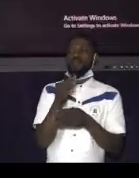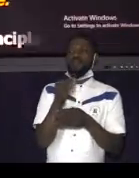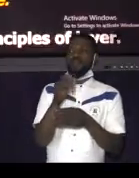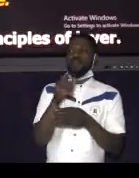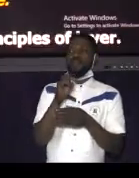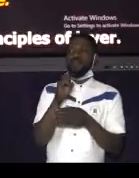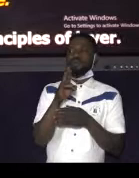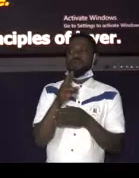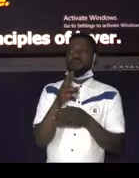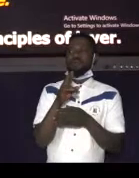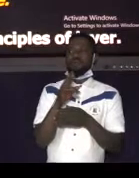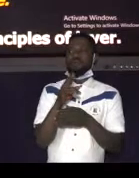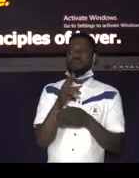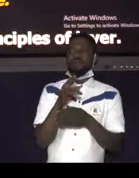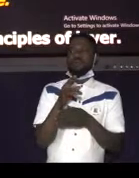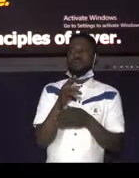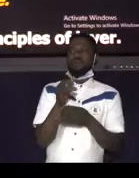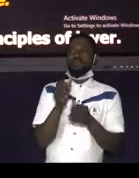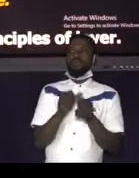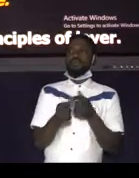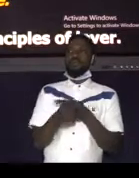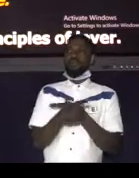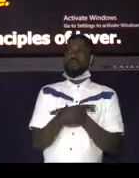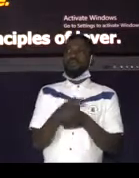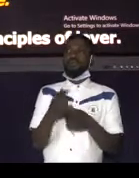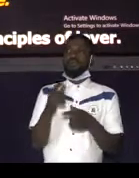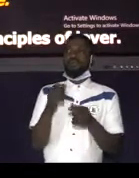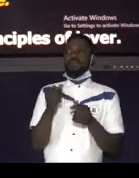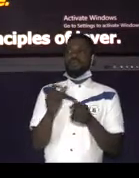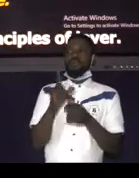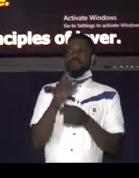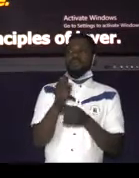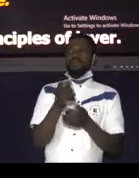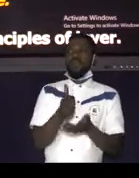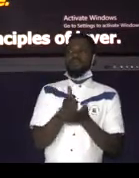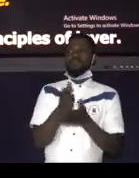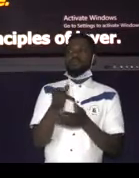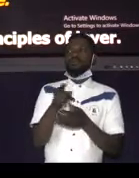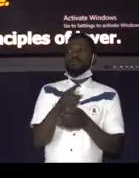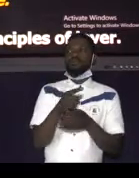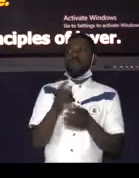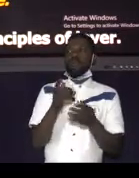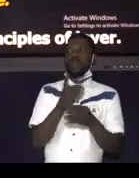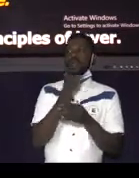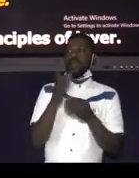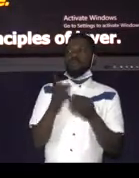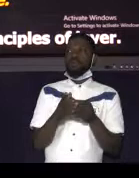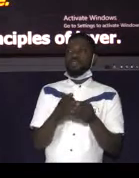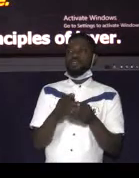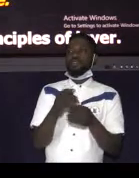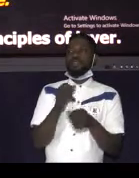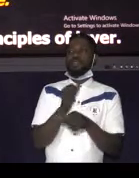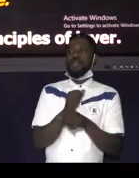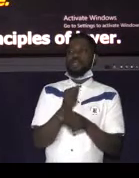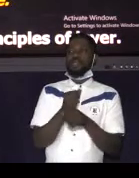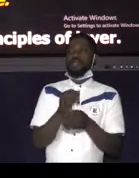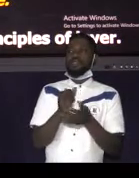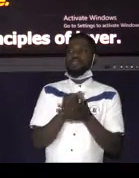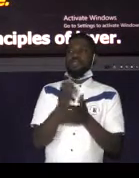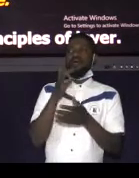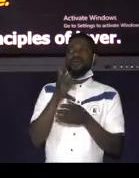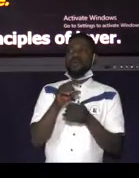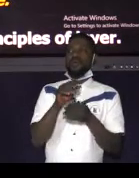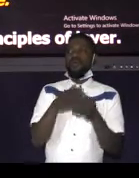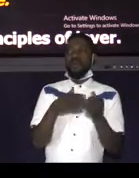uses of lever? The uses every day lever helps you accomplish tasks that